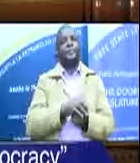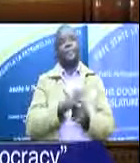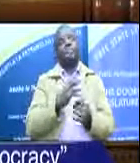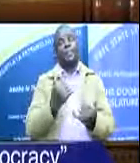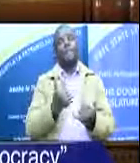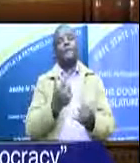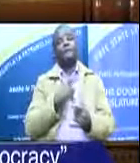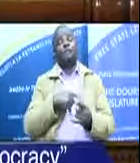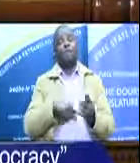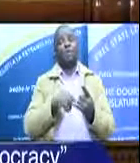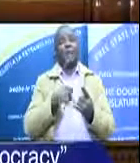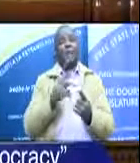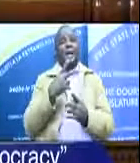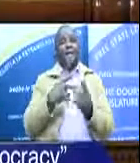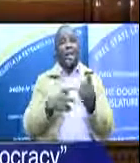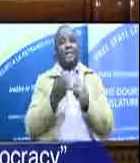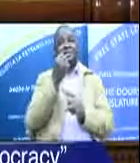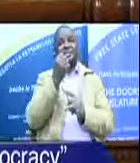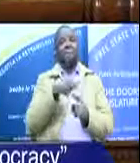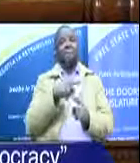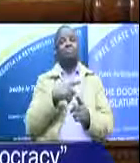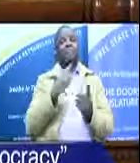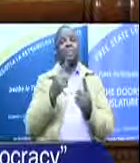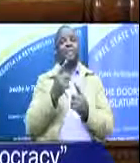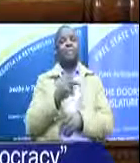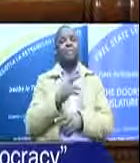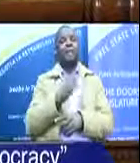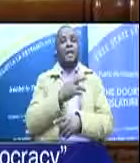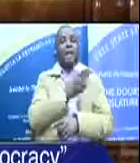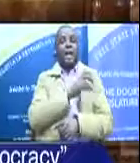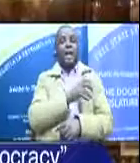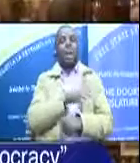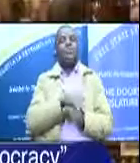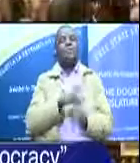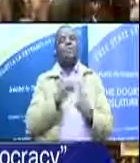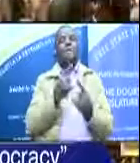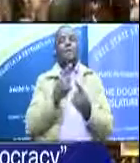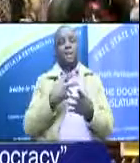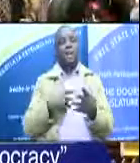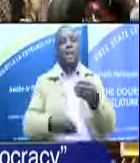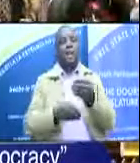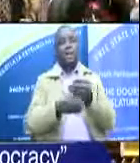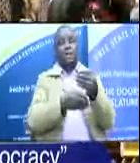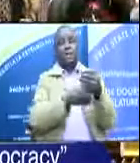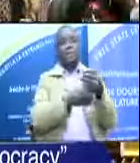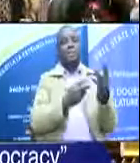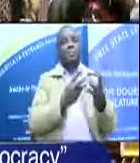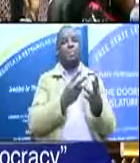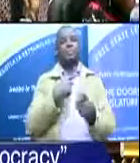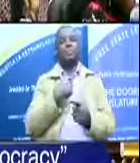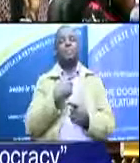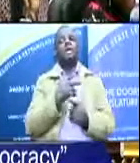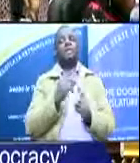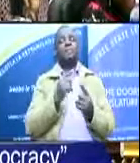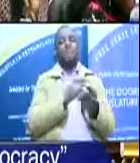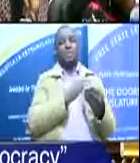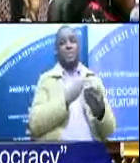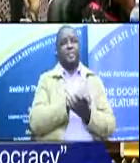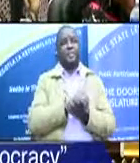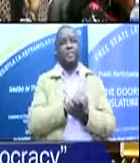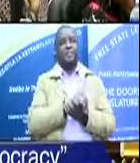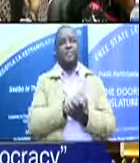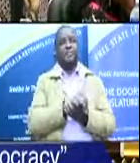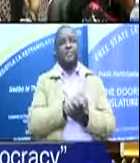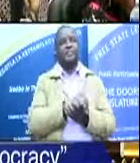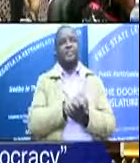matlafatsa phihlello ya primary health care, lefapha le ile la eketsa palo ya basebeletsi ba bophelo bo botle ba setjhaba.